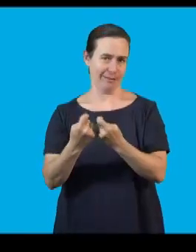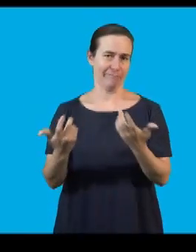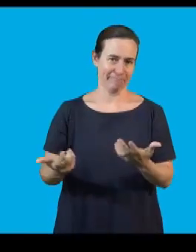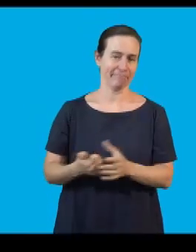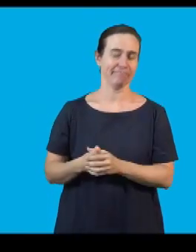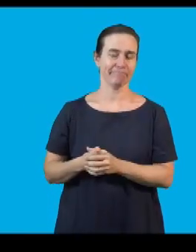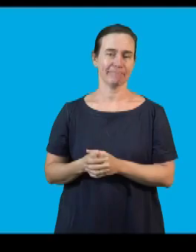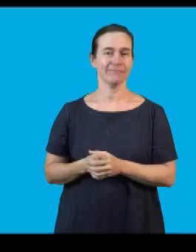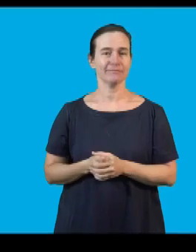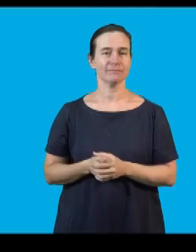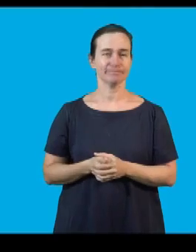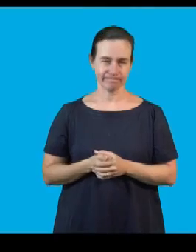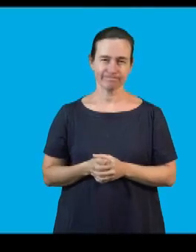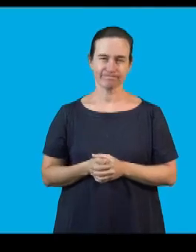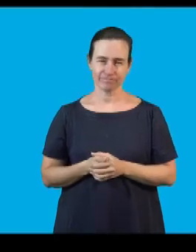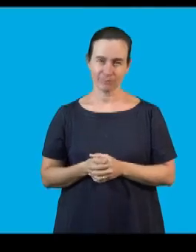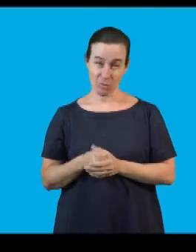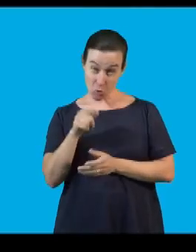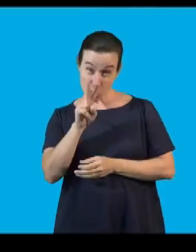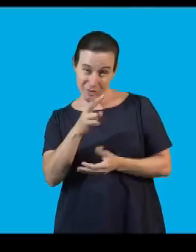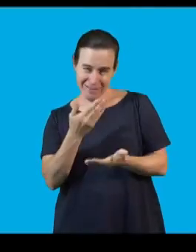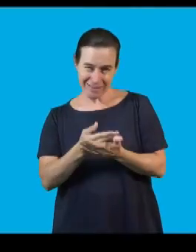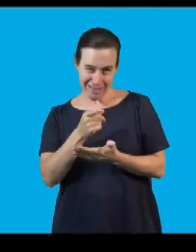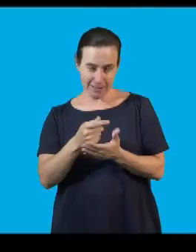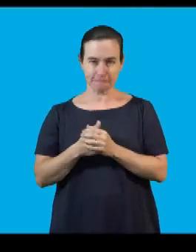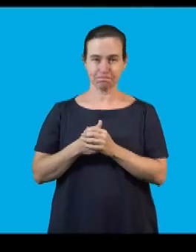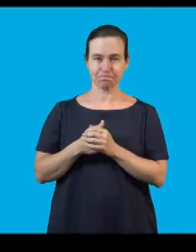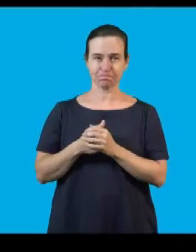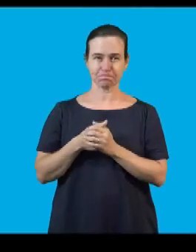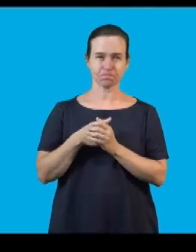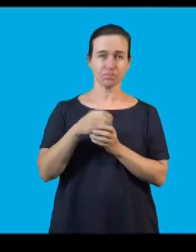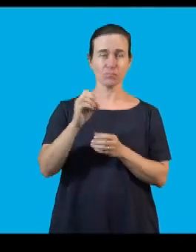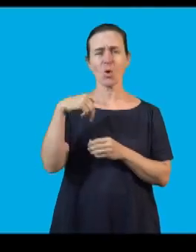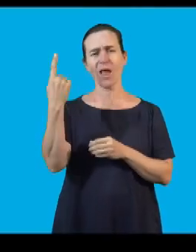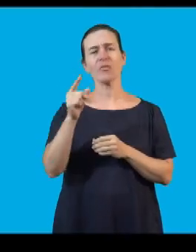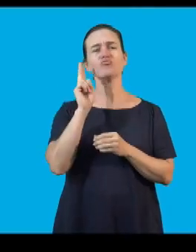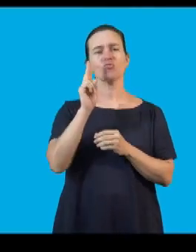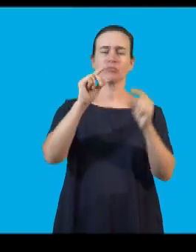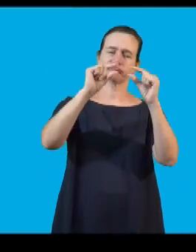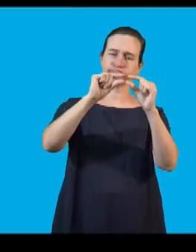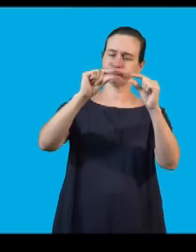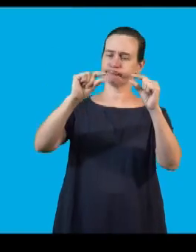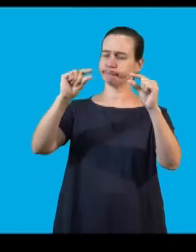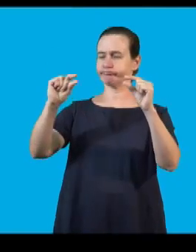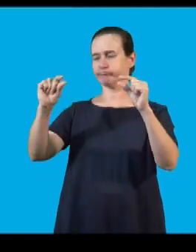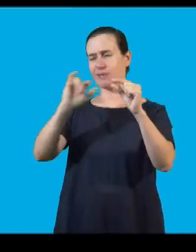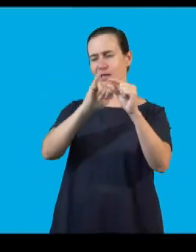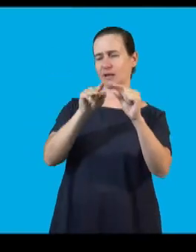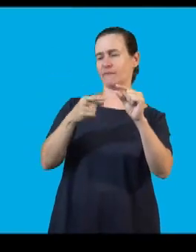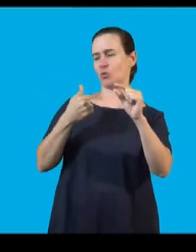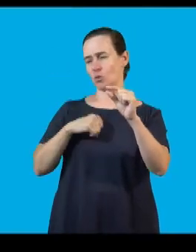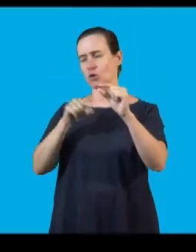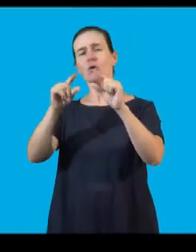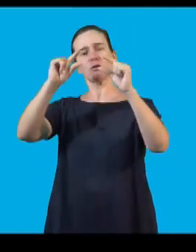the opponent. So I want you to notice, learners, can you see that all the other font or diction